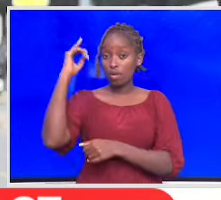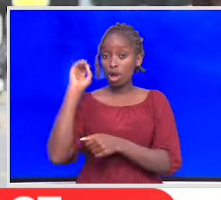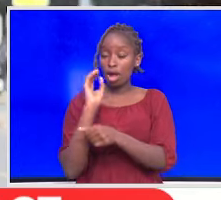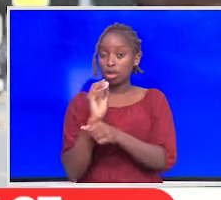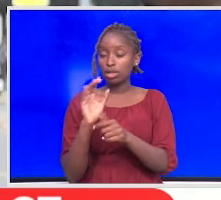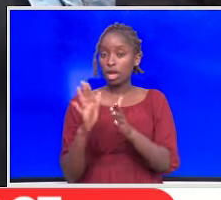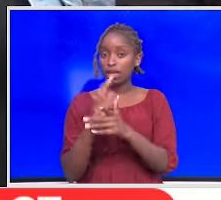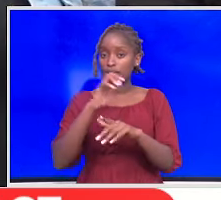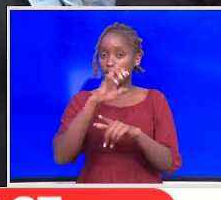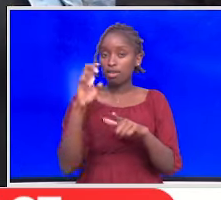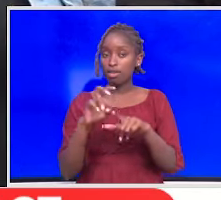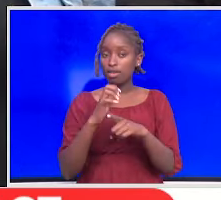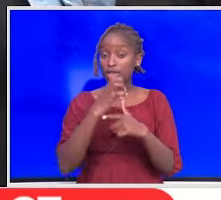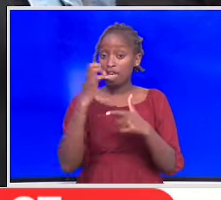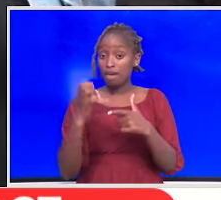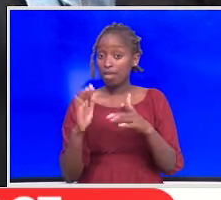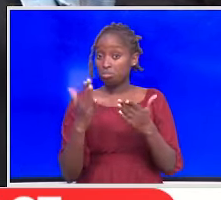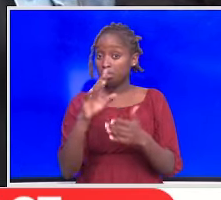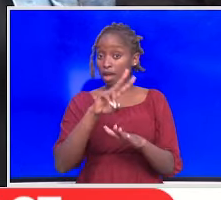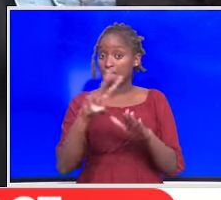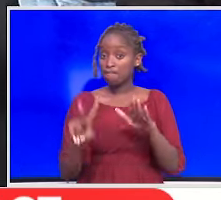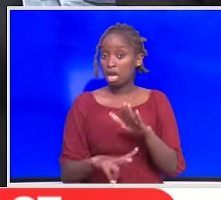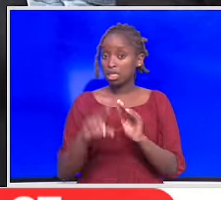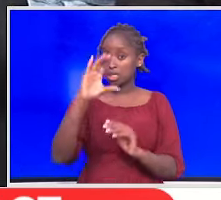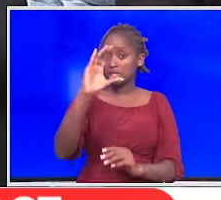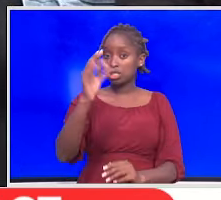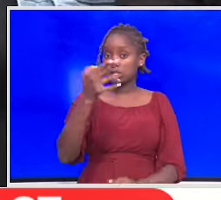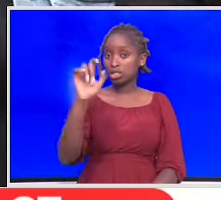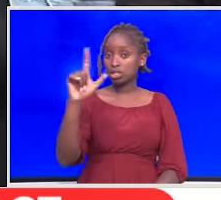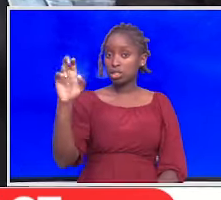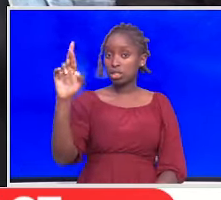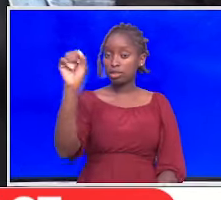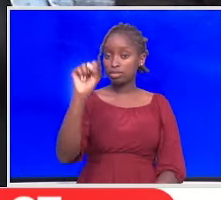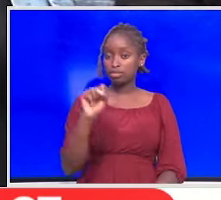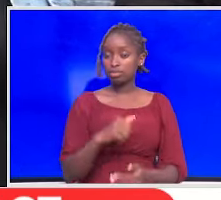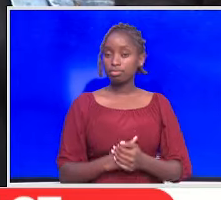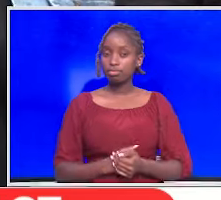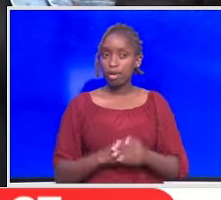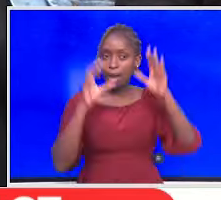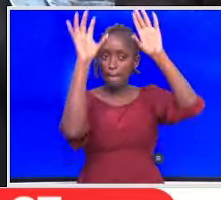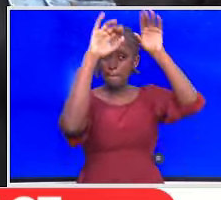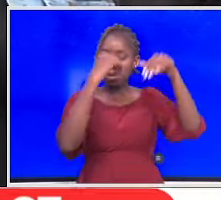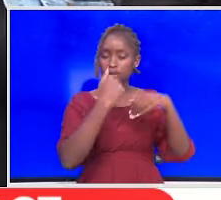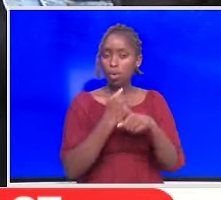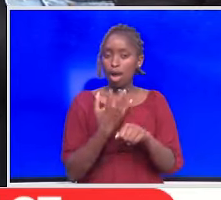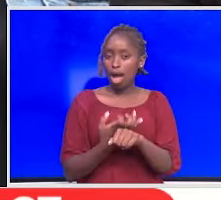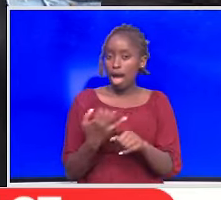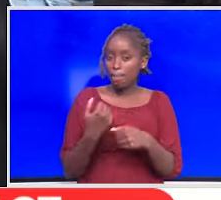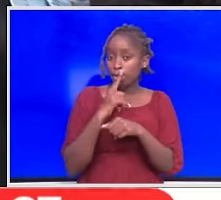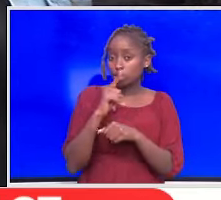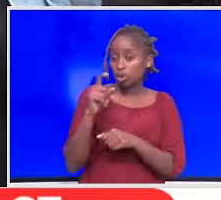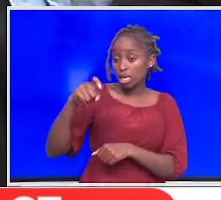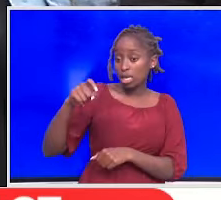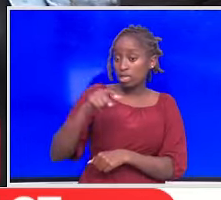the vice chancellors. The president will also work tirelessly to make sure that needs of many university students,